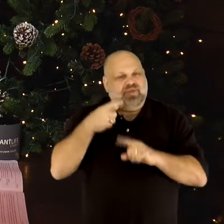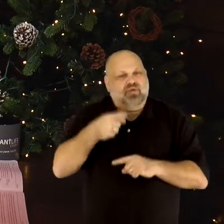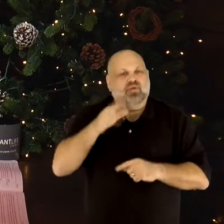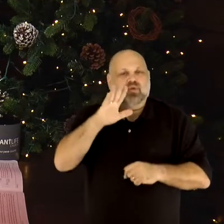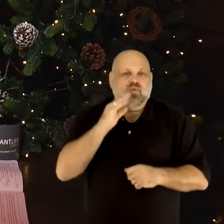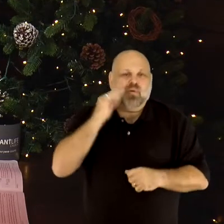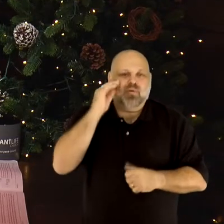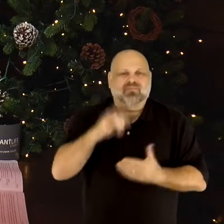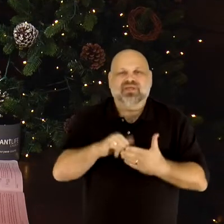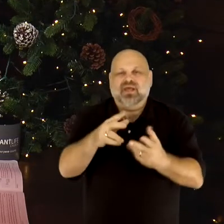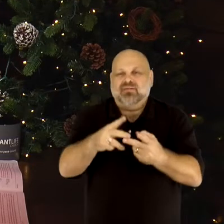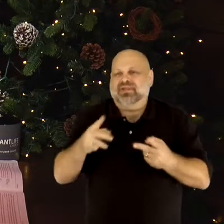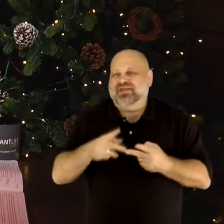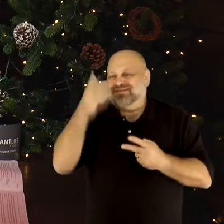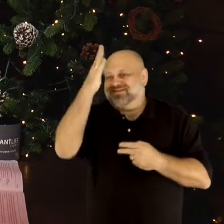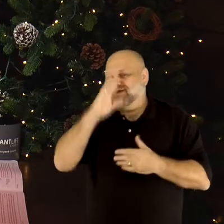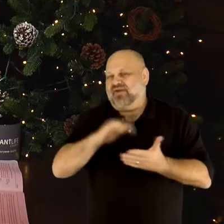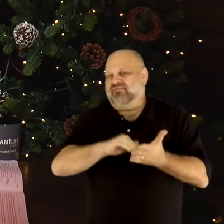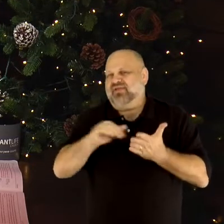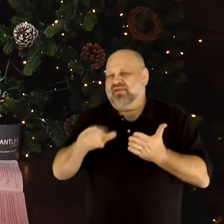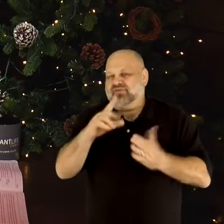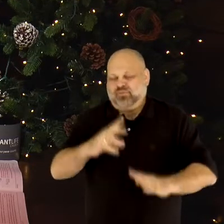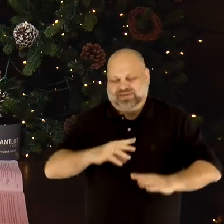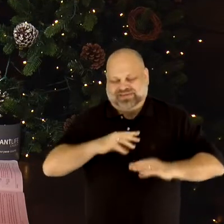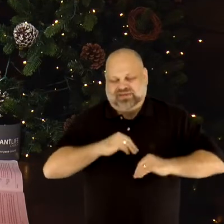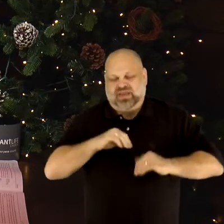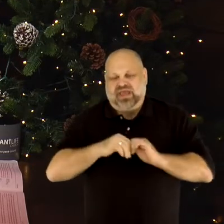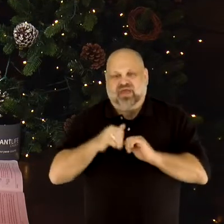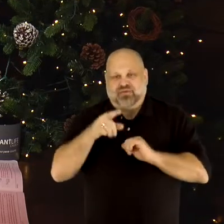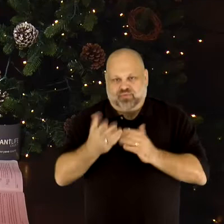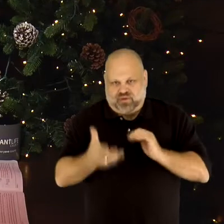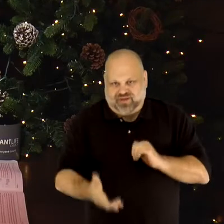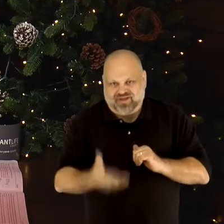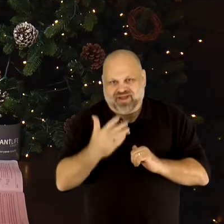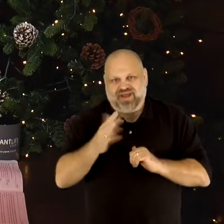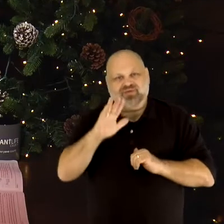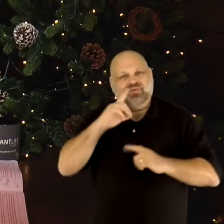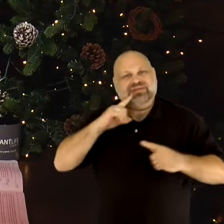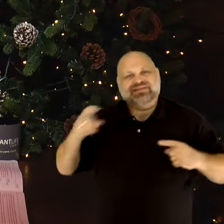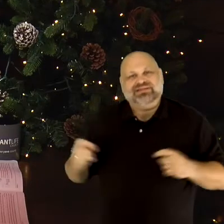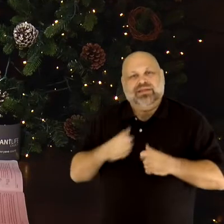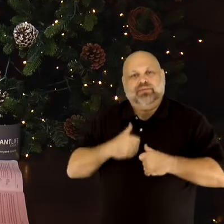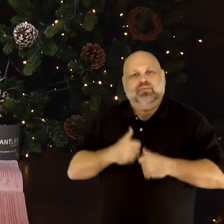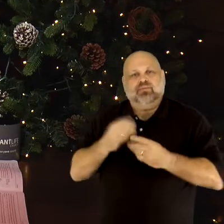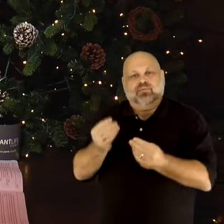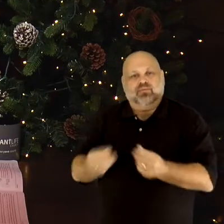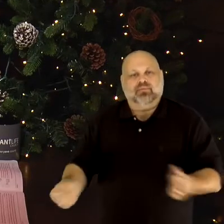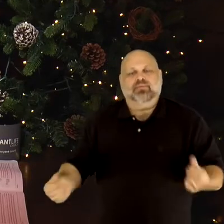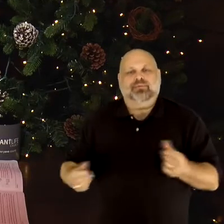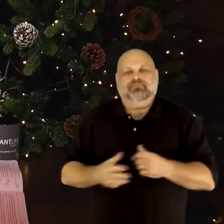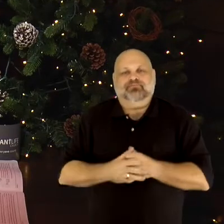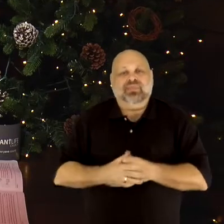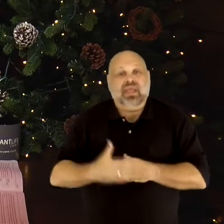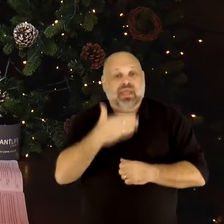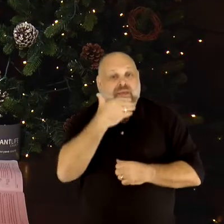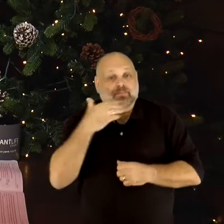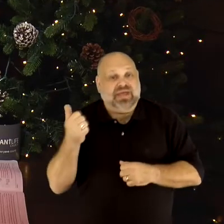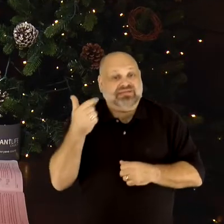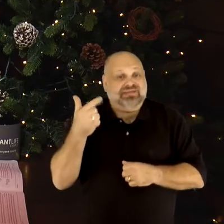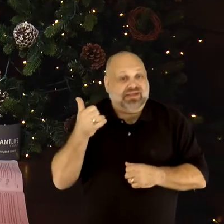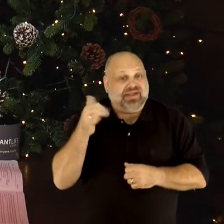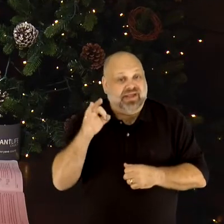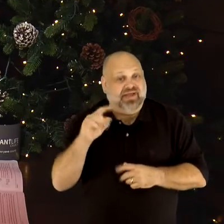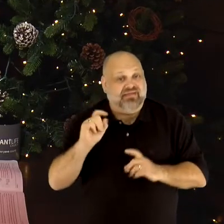that place where God forgives you and receives you just as you are and washes your sins away. Best